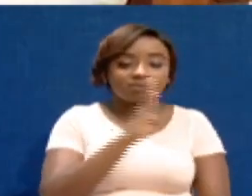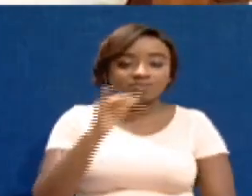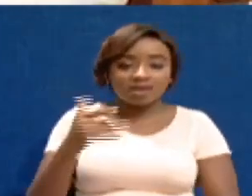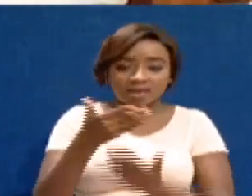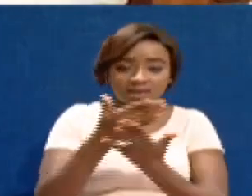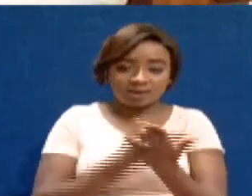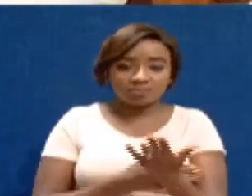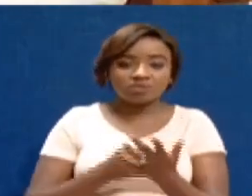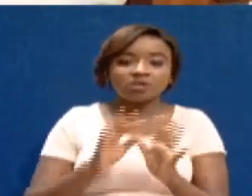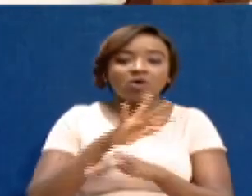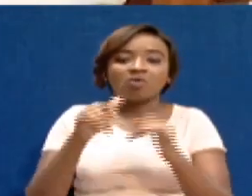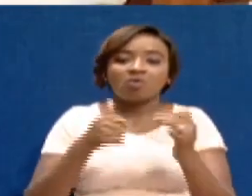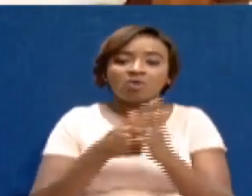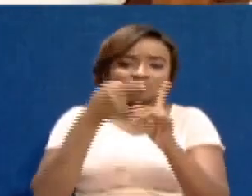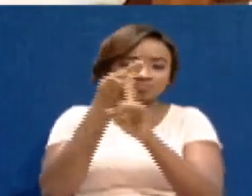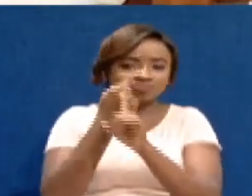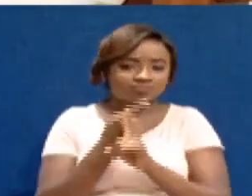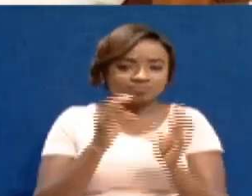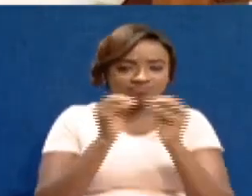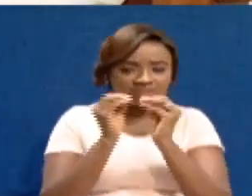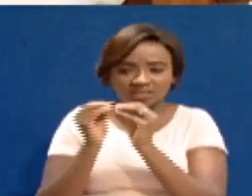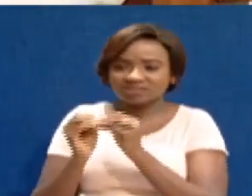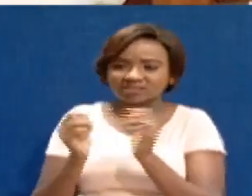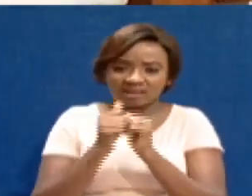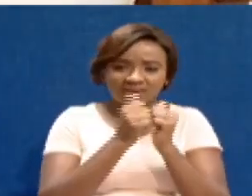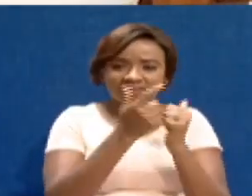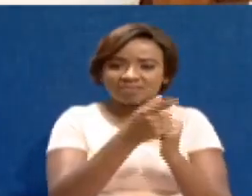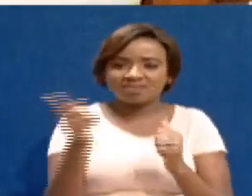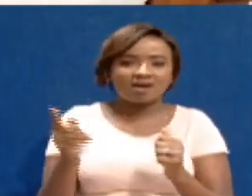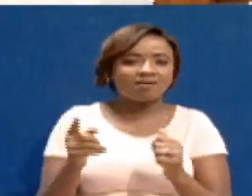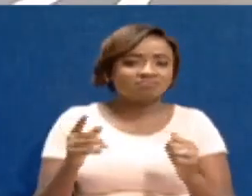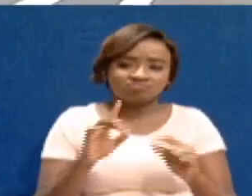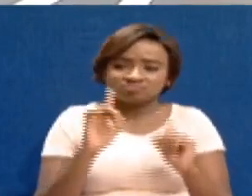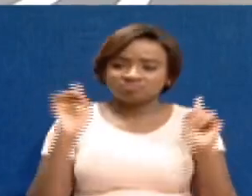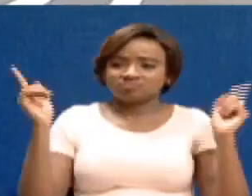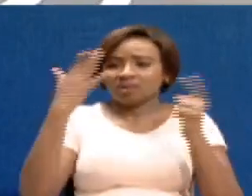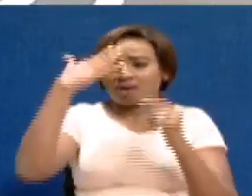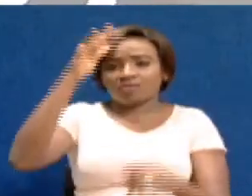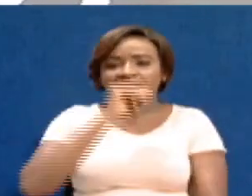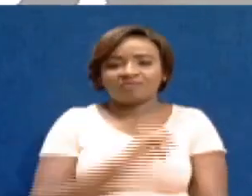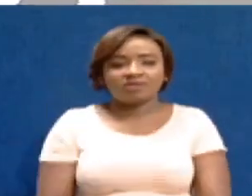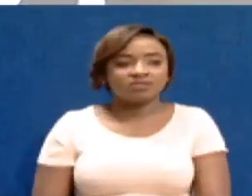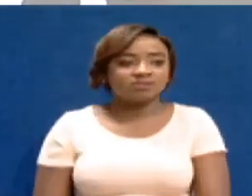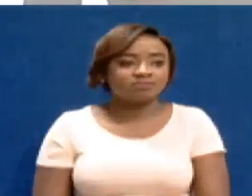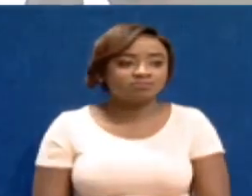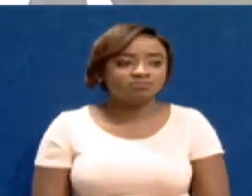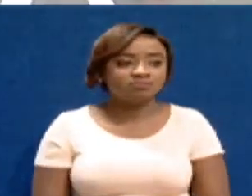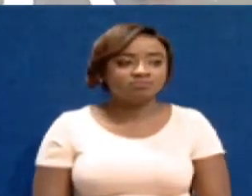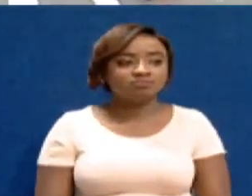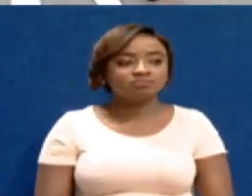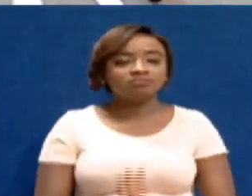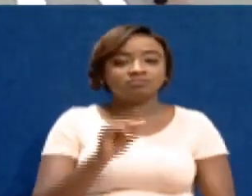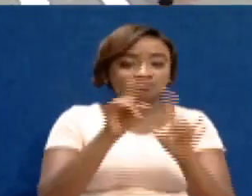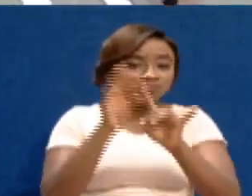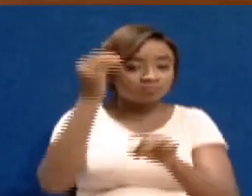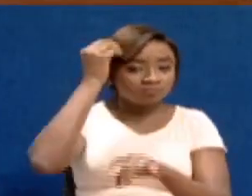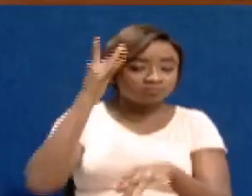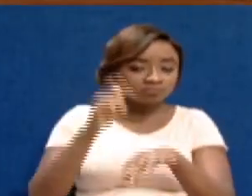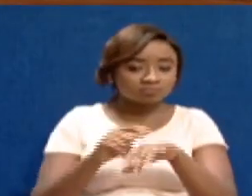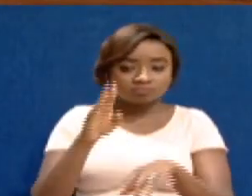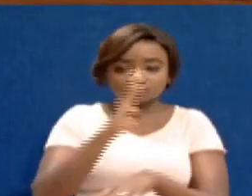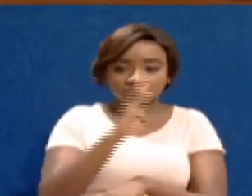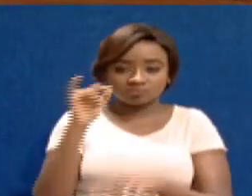task force, yes? Our own speaker of the National Assembly. Second of all, Gladys has said, even when you